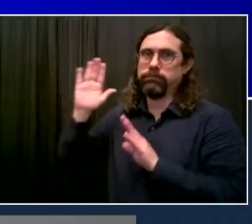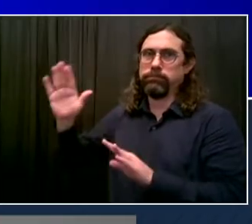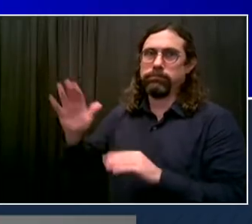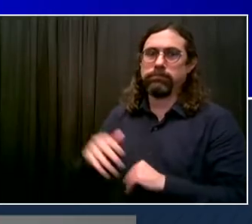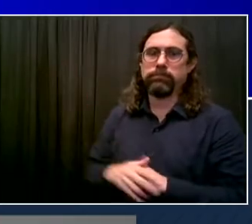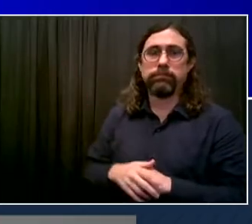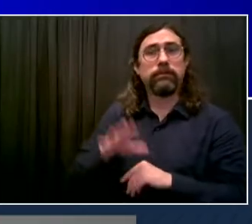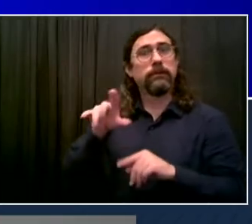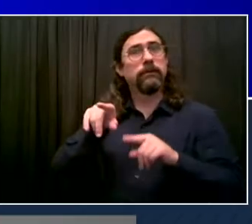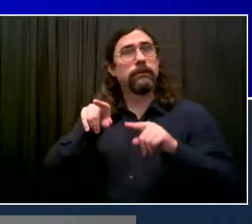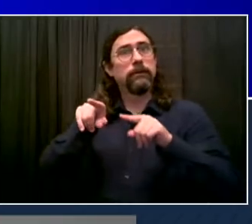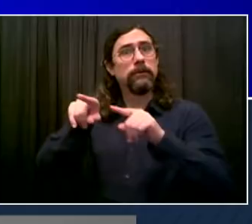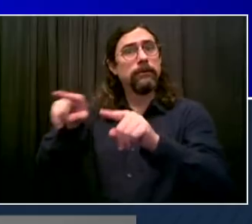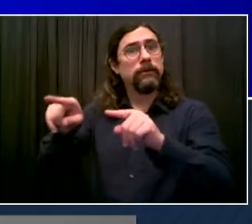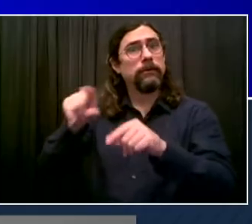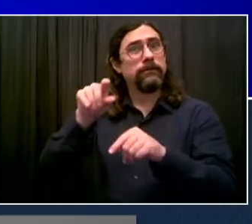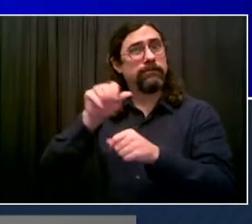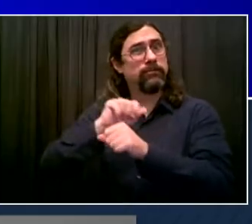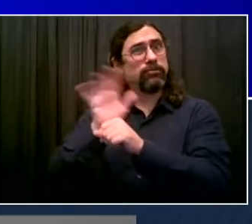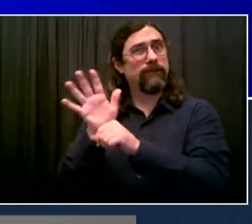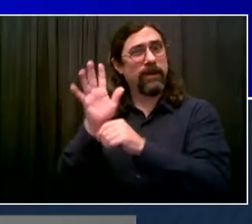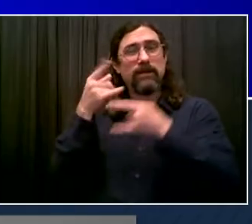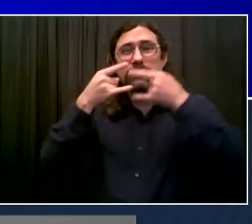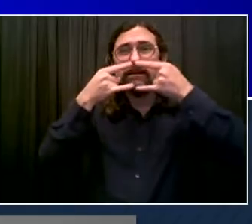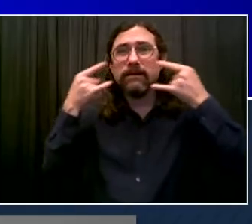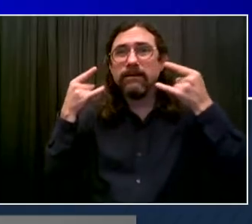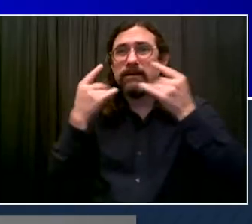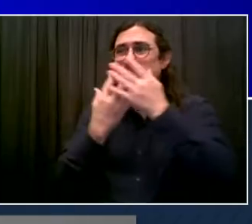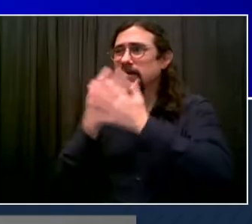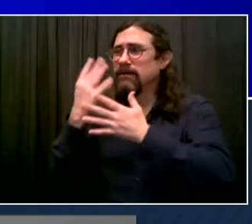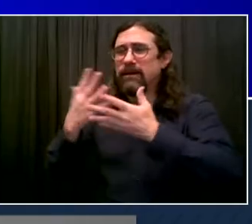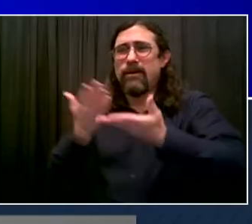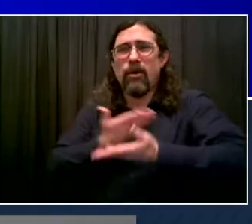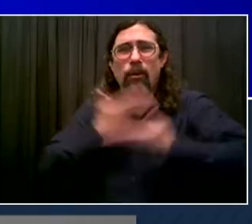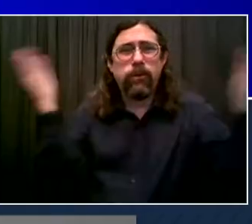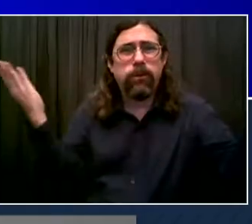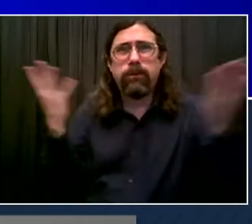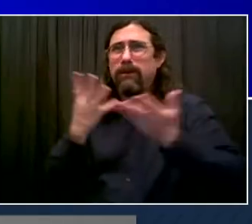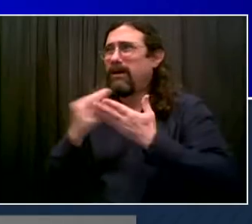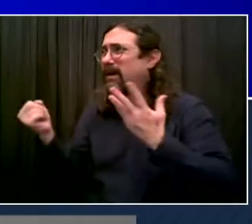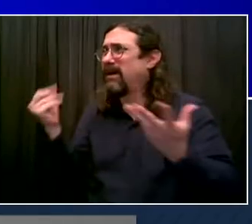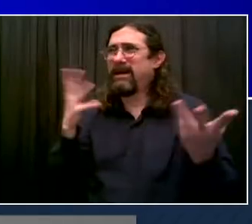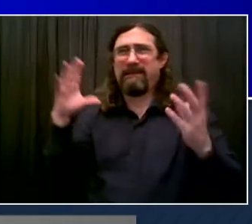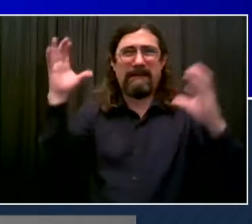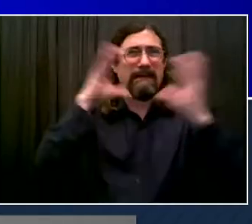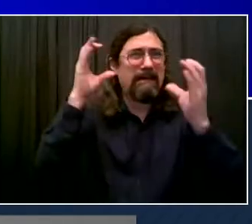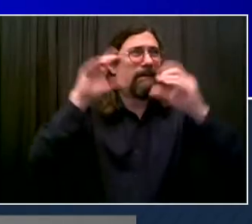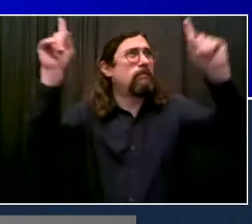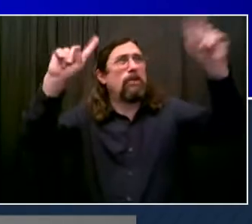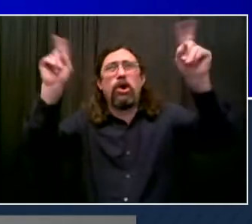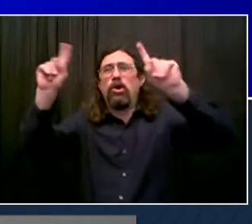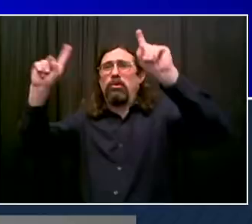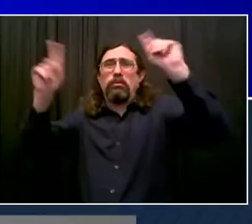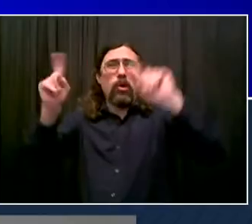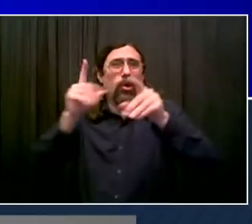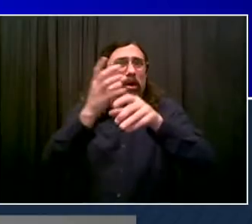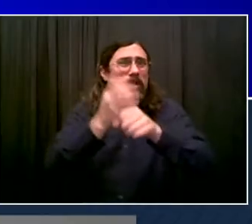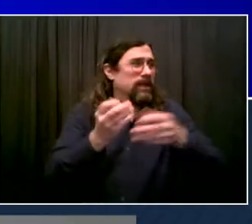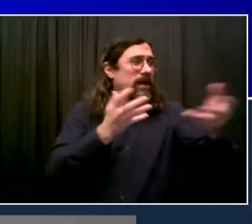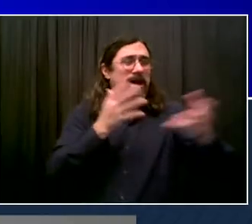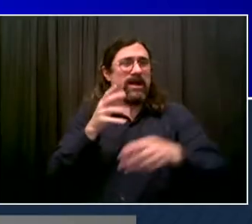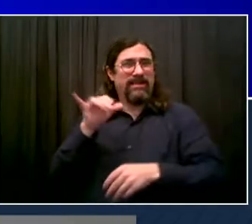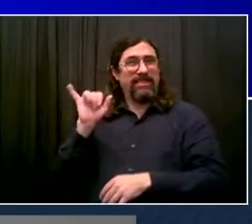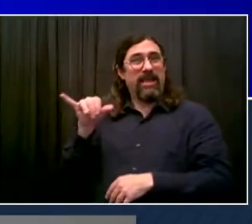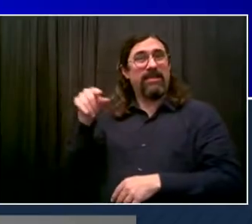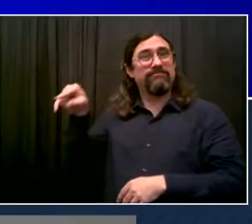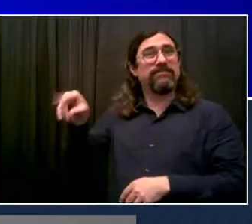cool in the saddle, constantly finding us a new source for the help we needed. pushing hard to make sure that we got what we needed